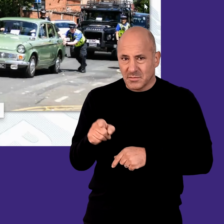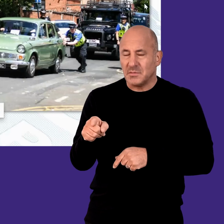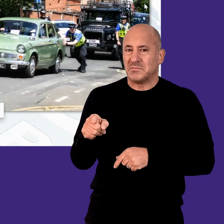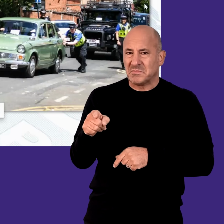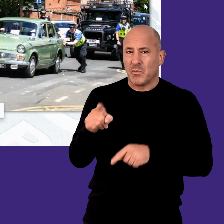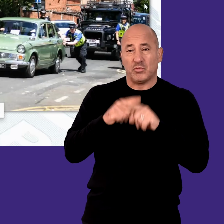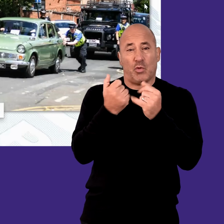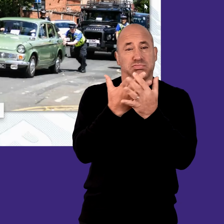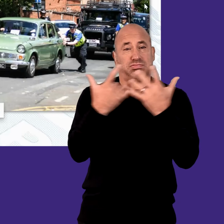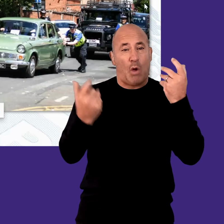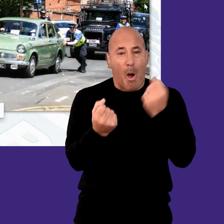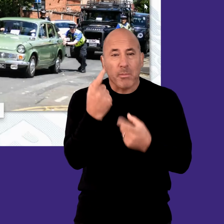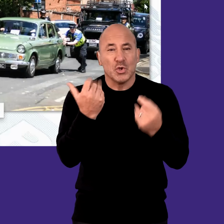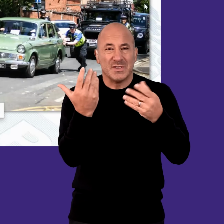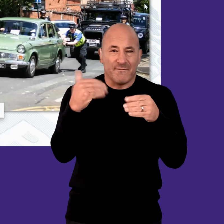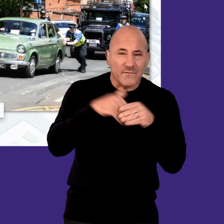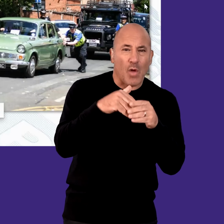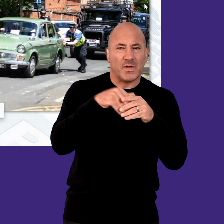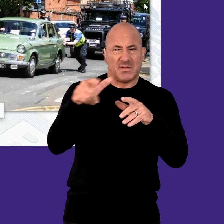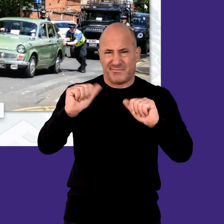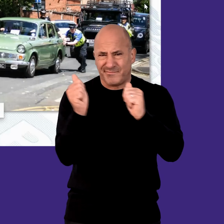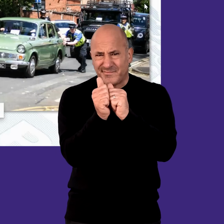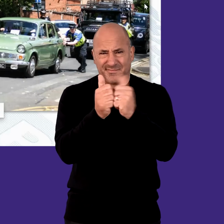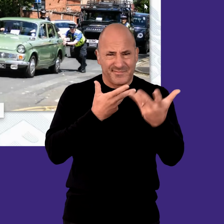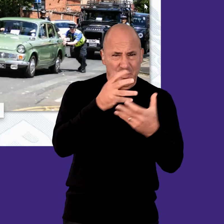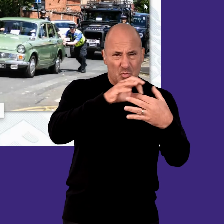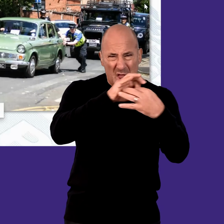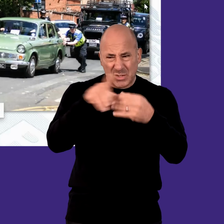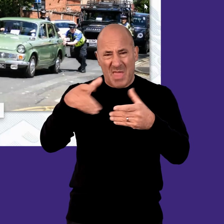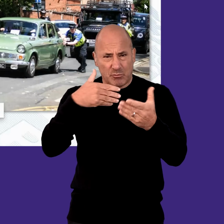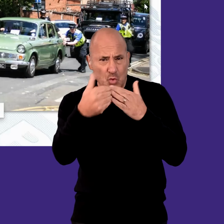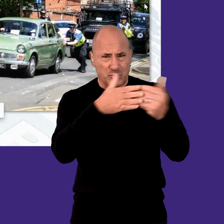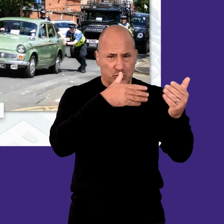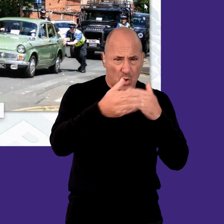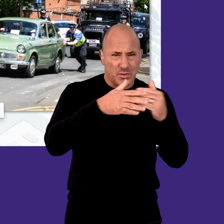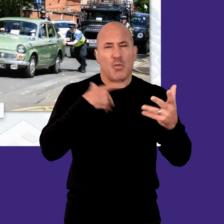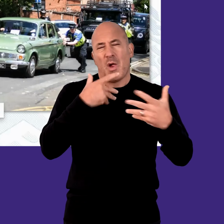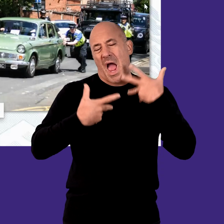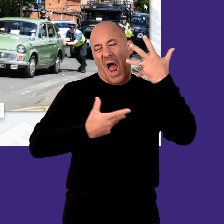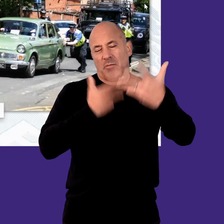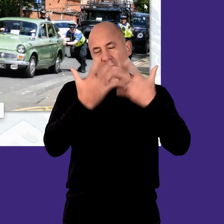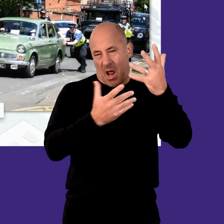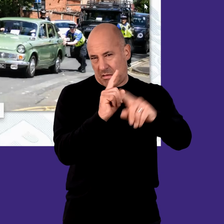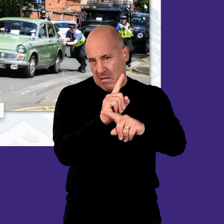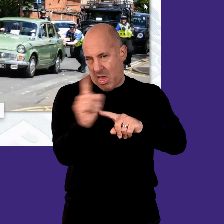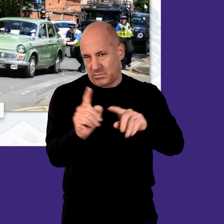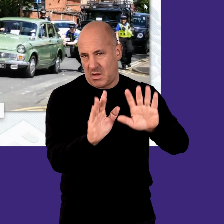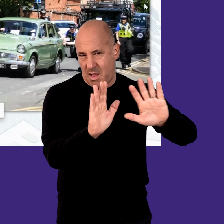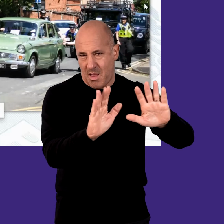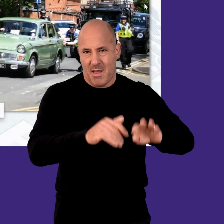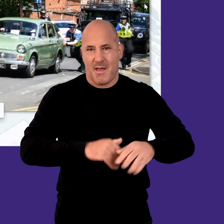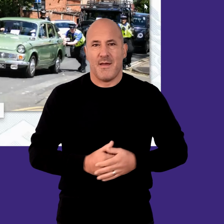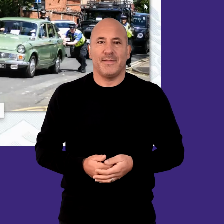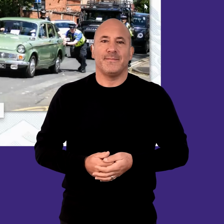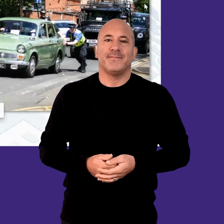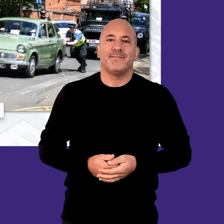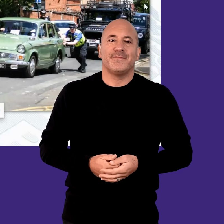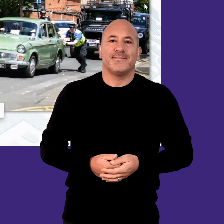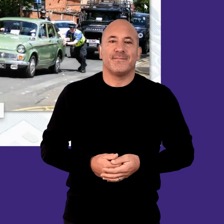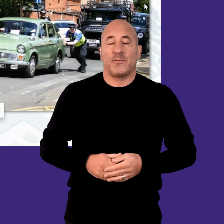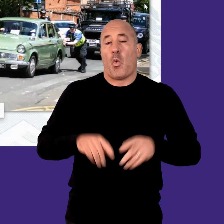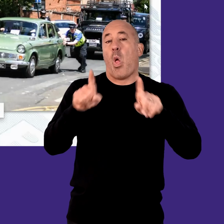the arts, but also multiple opportunities and involvement. They brokered a lot of relationships as well,